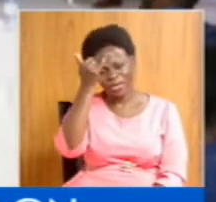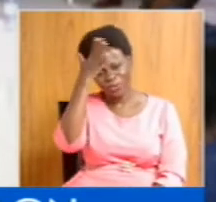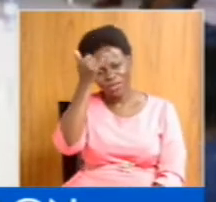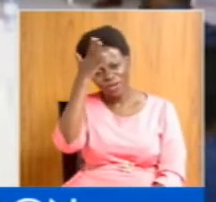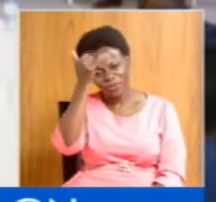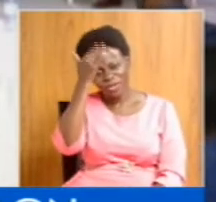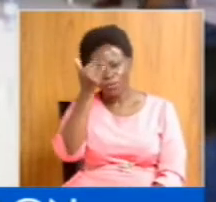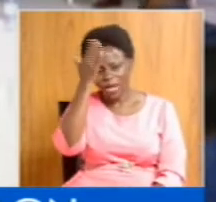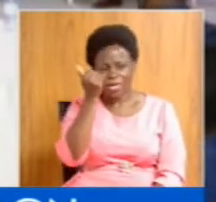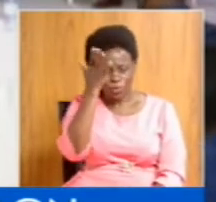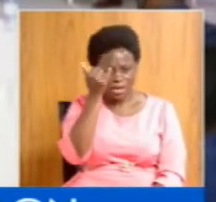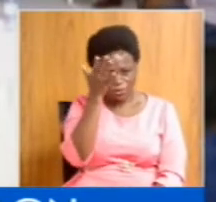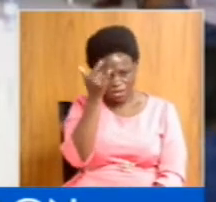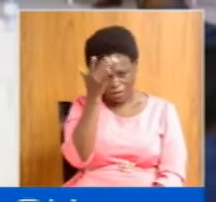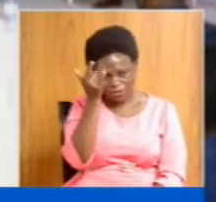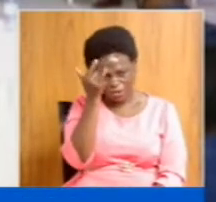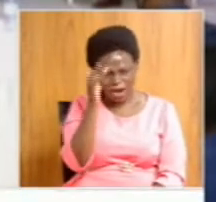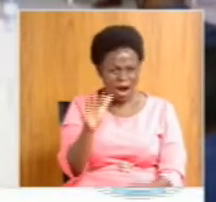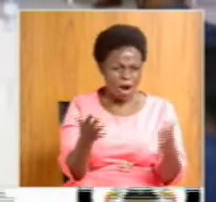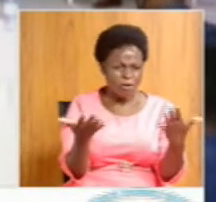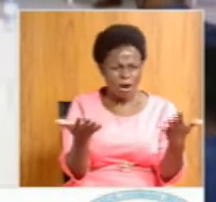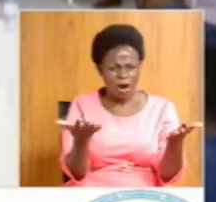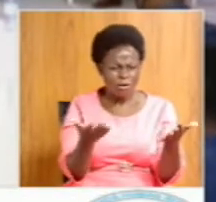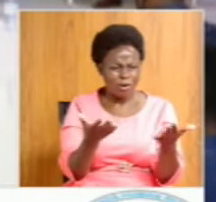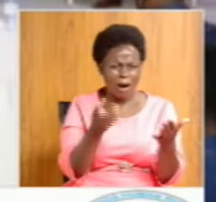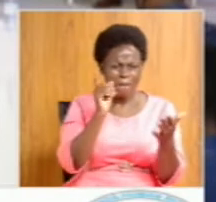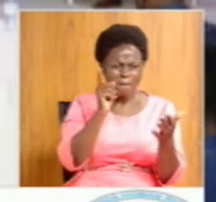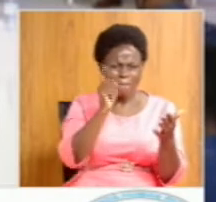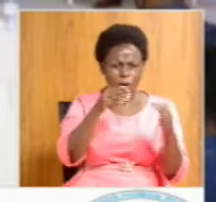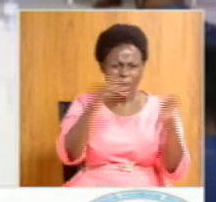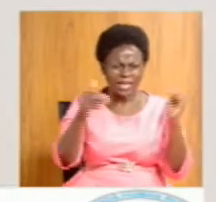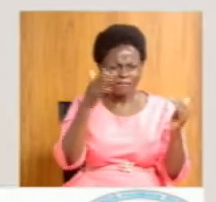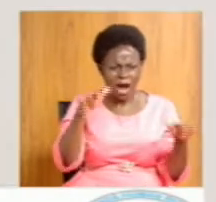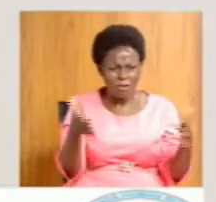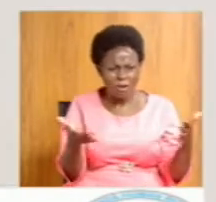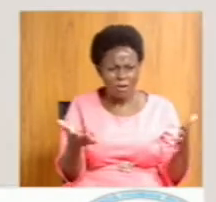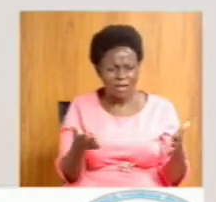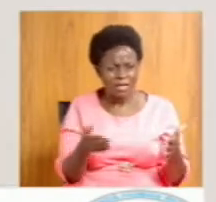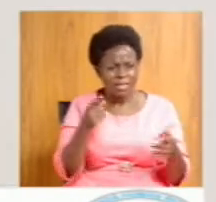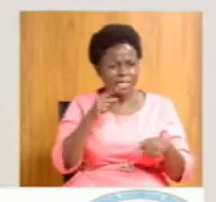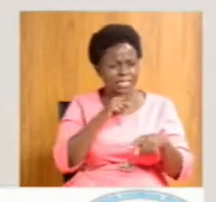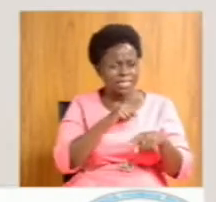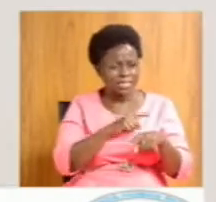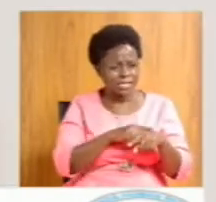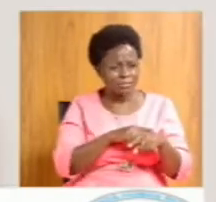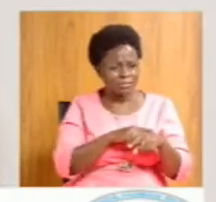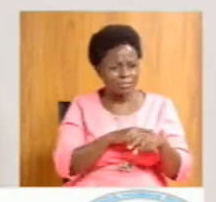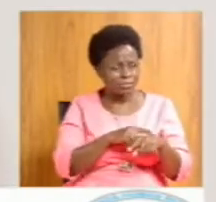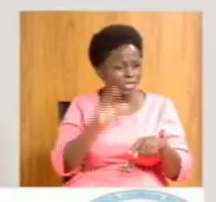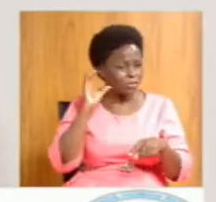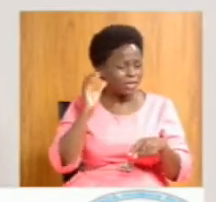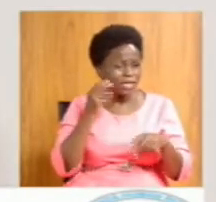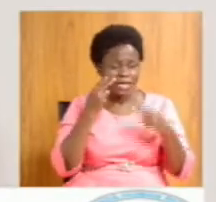know why how did you get here okay this is the moment when we get to hear